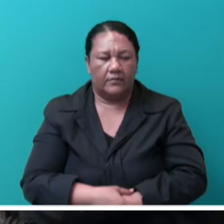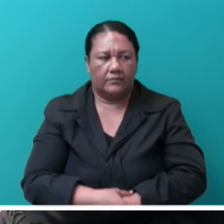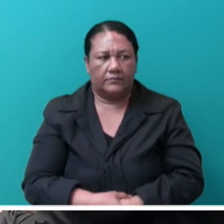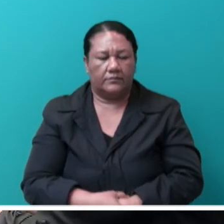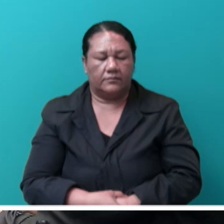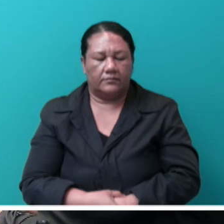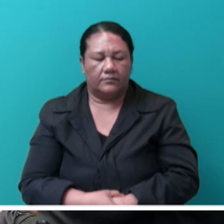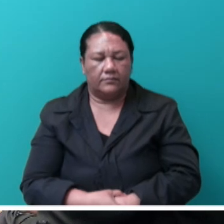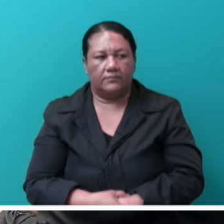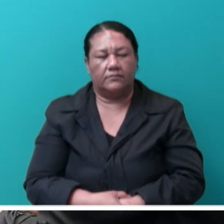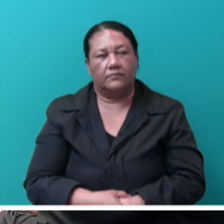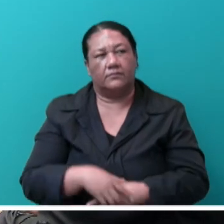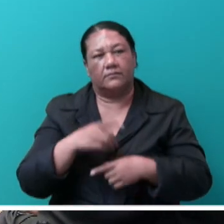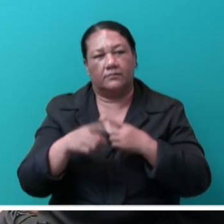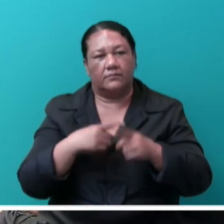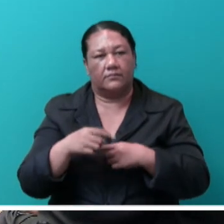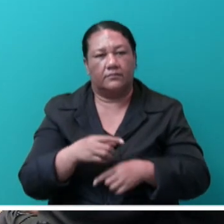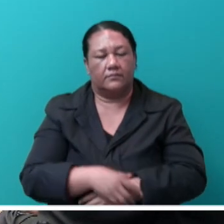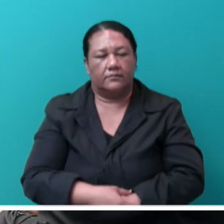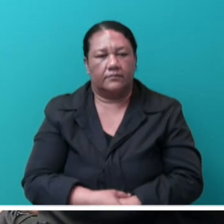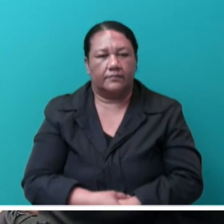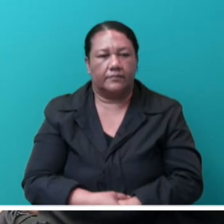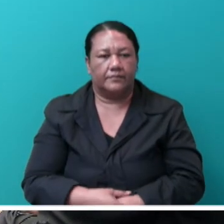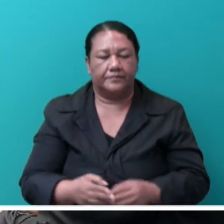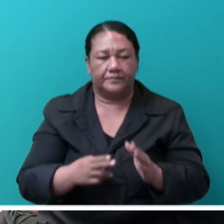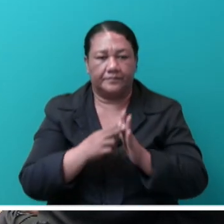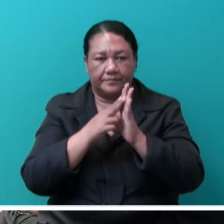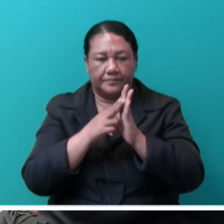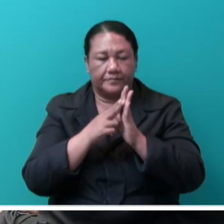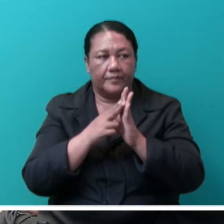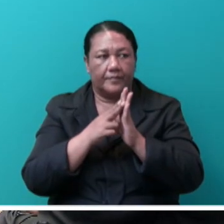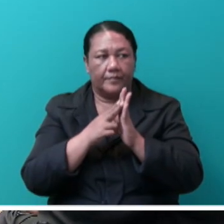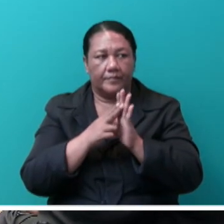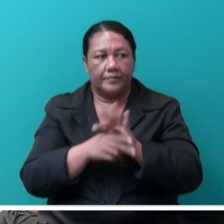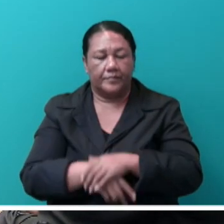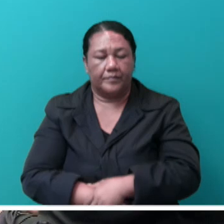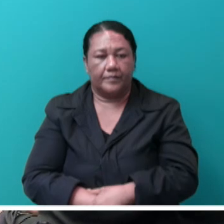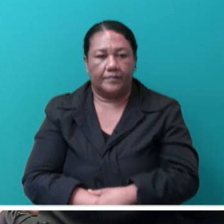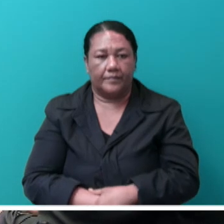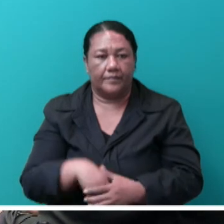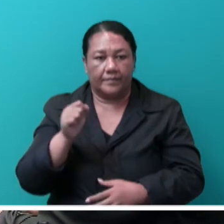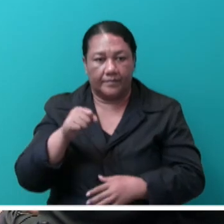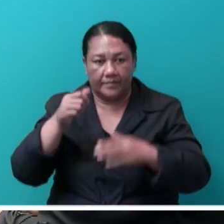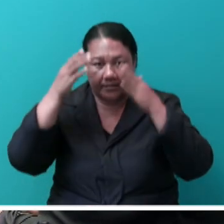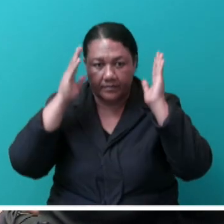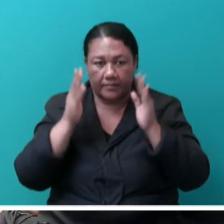particularly with regard to the North. But I guess, Honourable Speaker, before I do